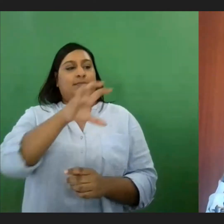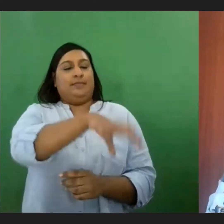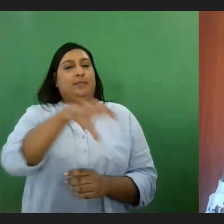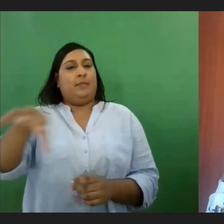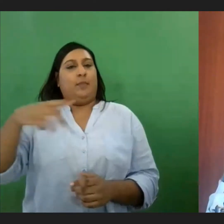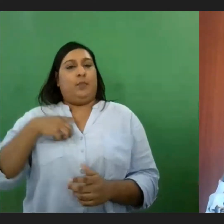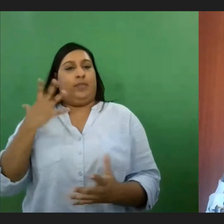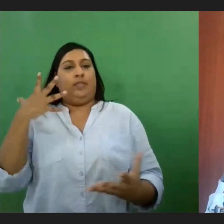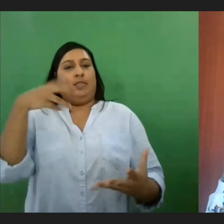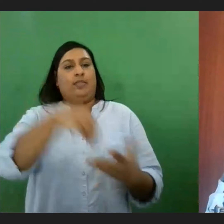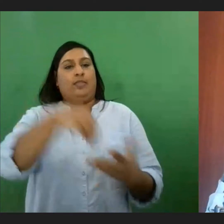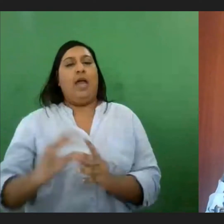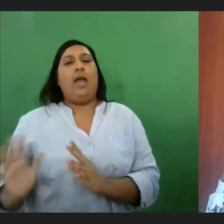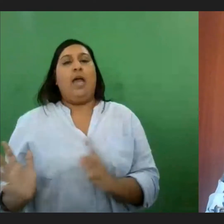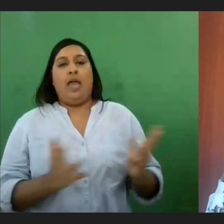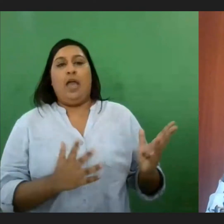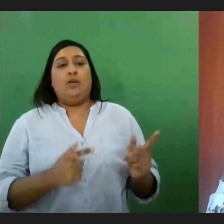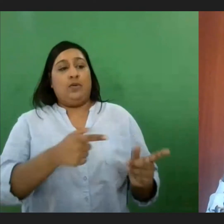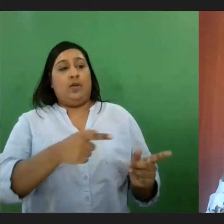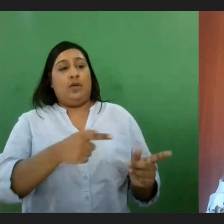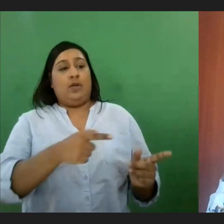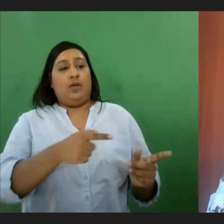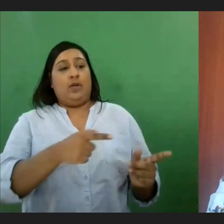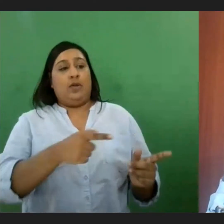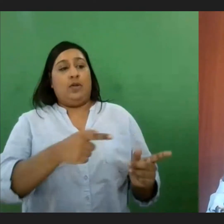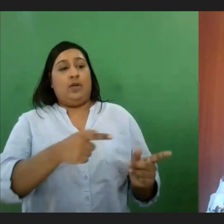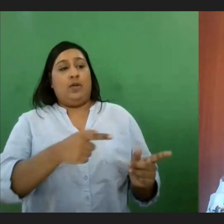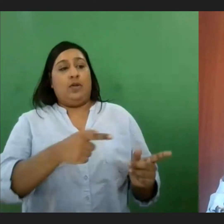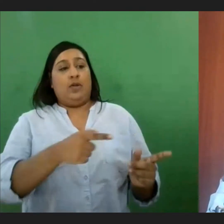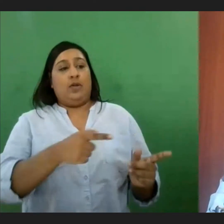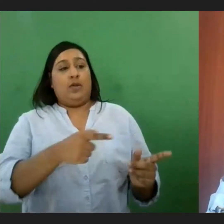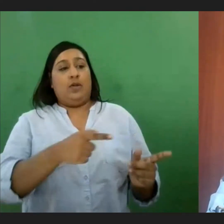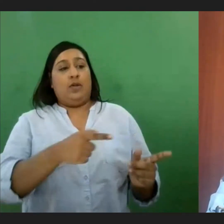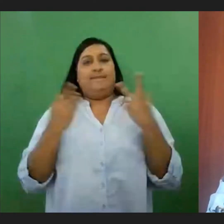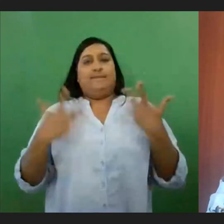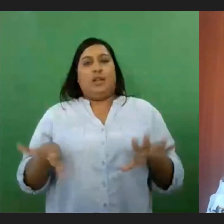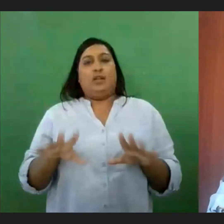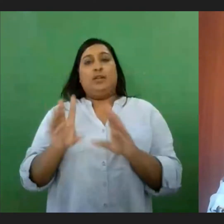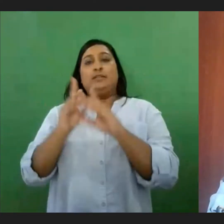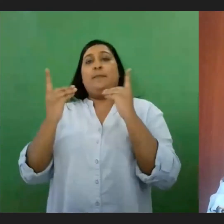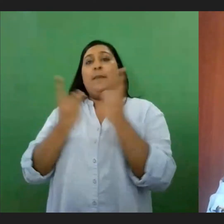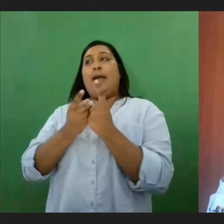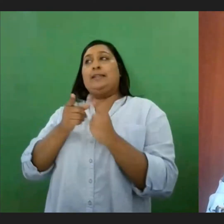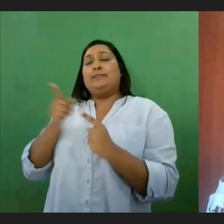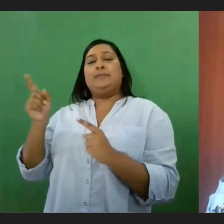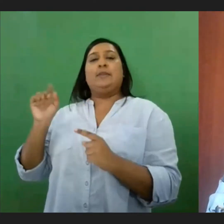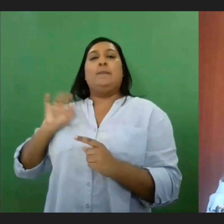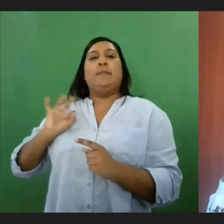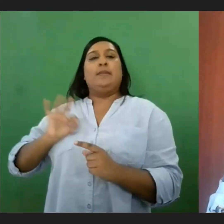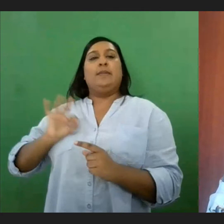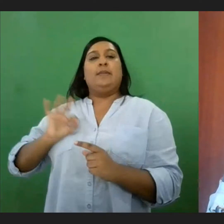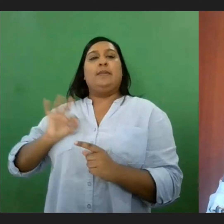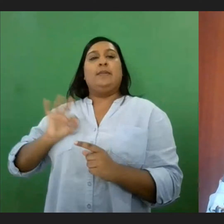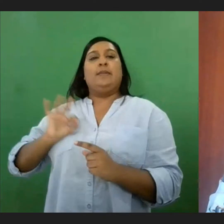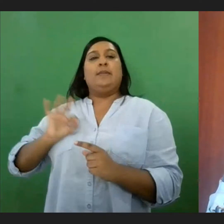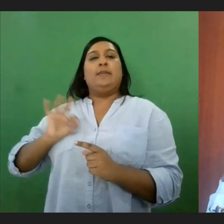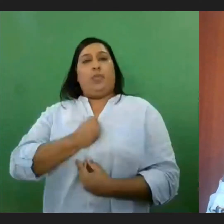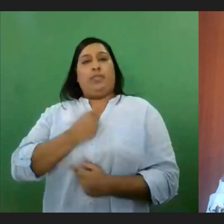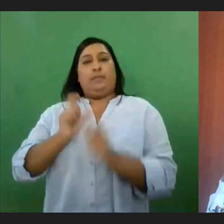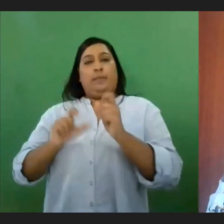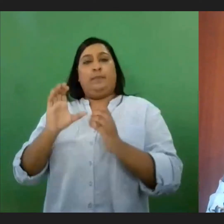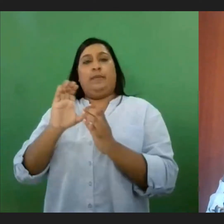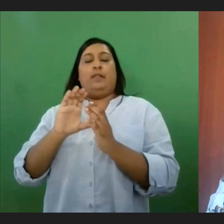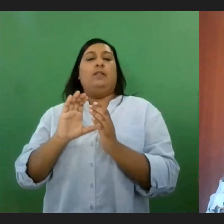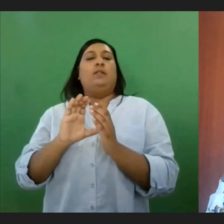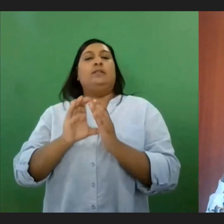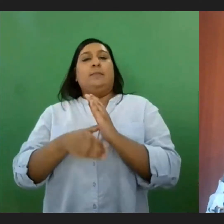was published and has been released by the Minister of the Department for Women, Youth and Persons with Disabilities in October